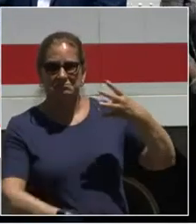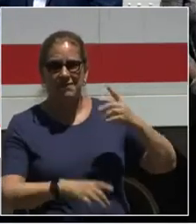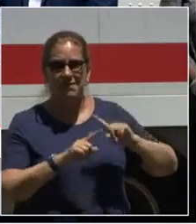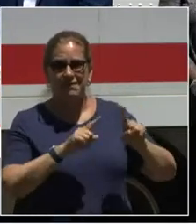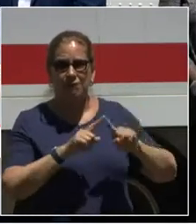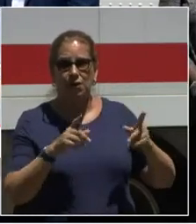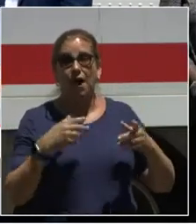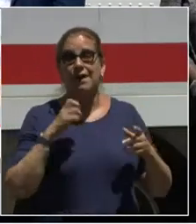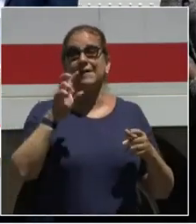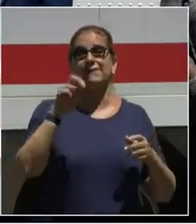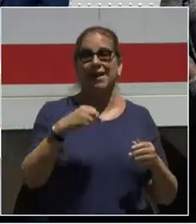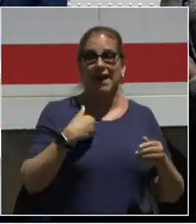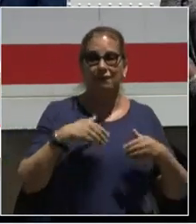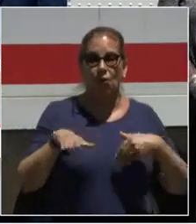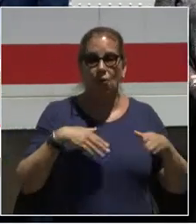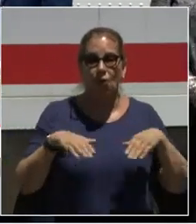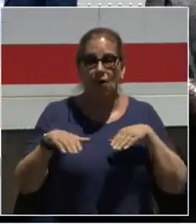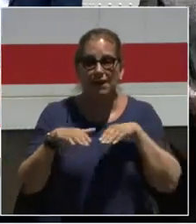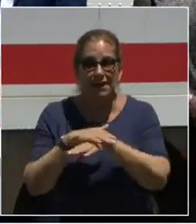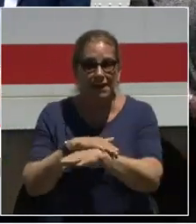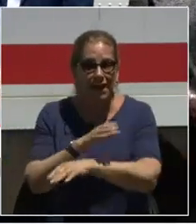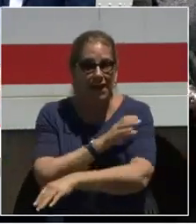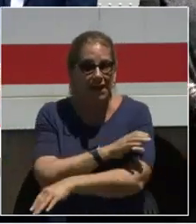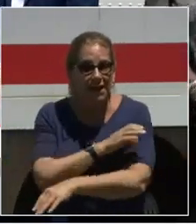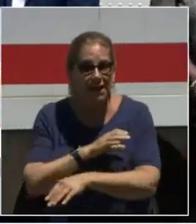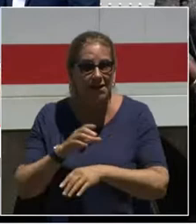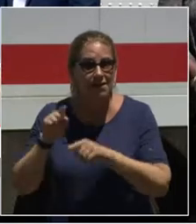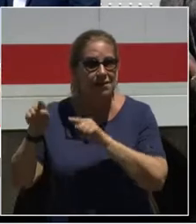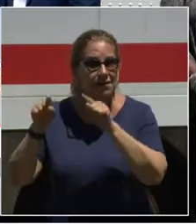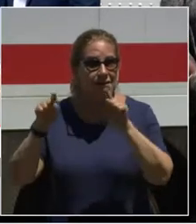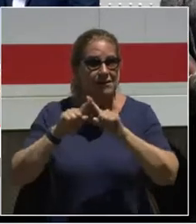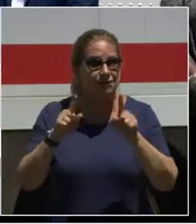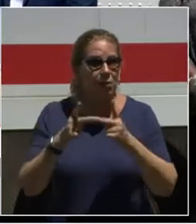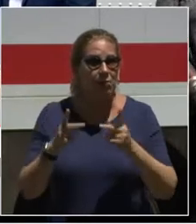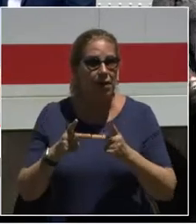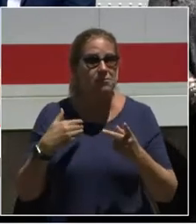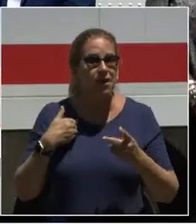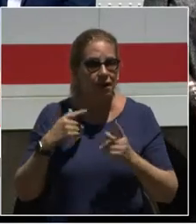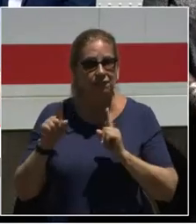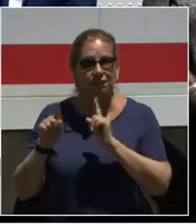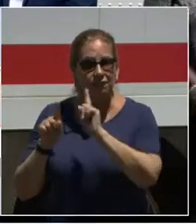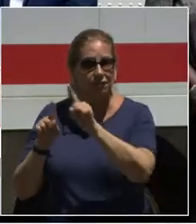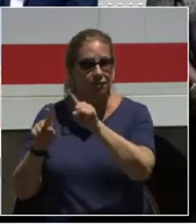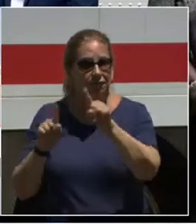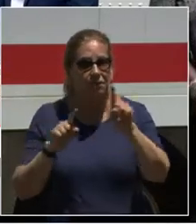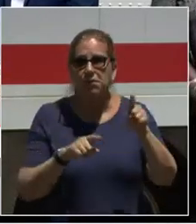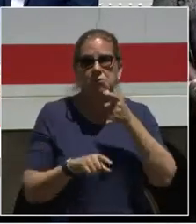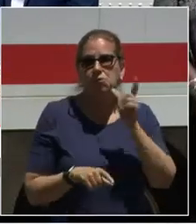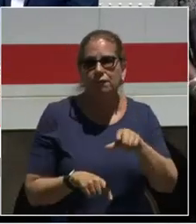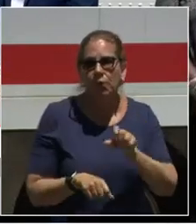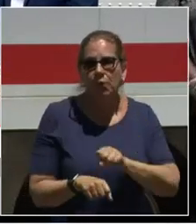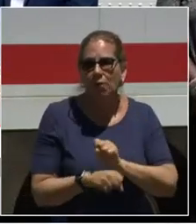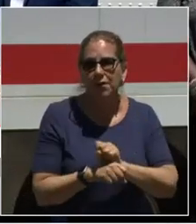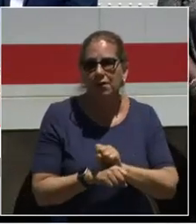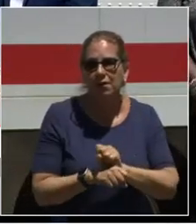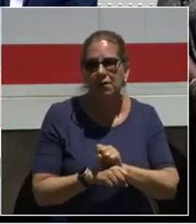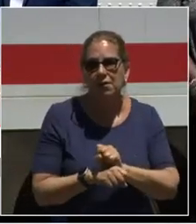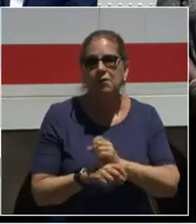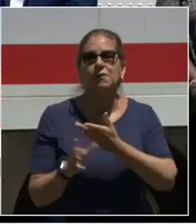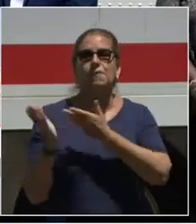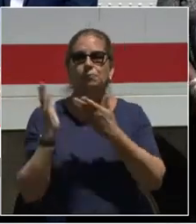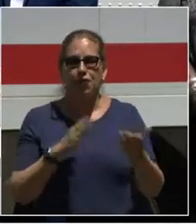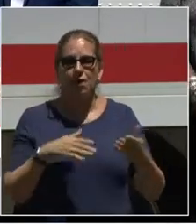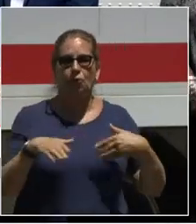days at their existing sites, so that if they're short on appointments, you can still bring your child in and get them vaccinated. And then, as the mayor said, vaccines